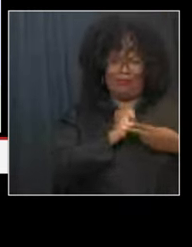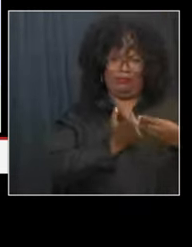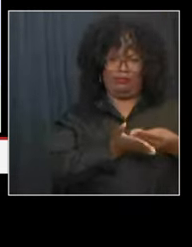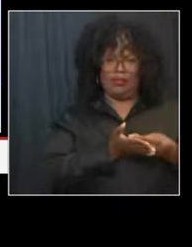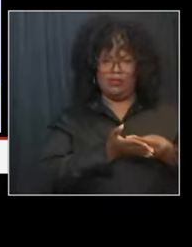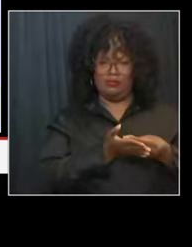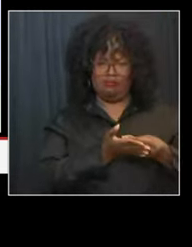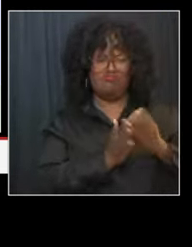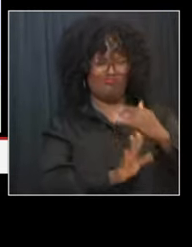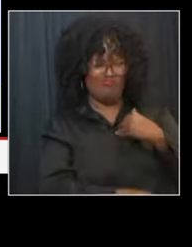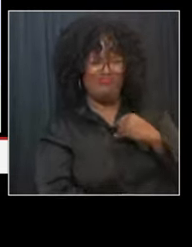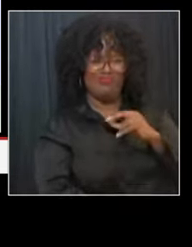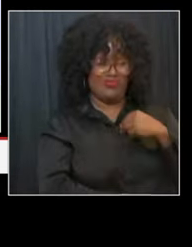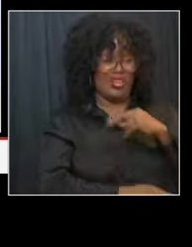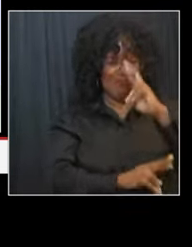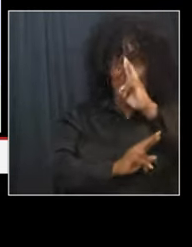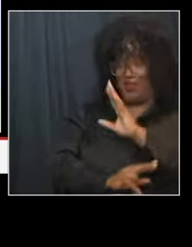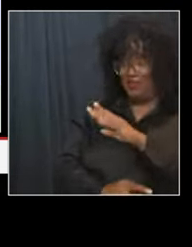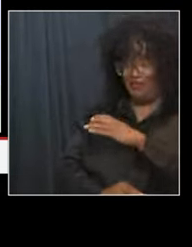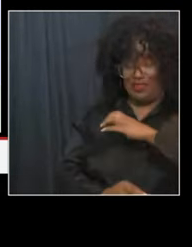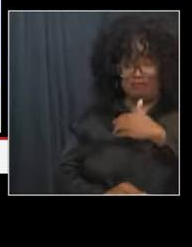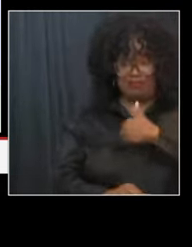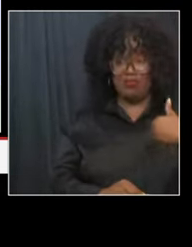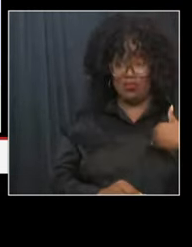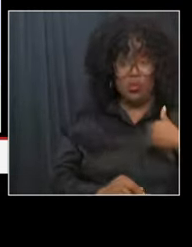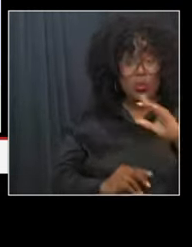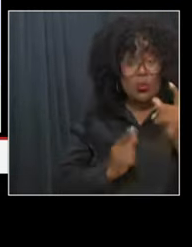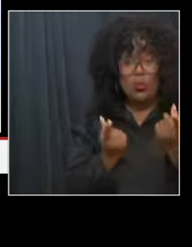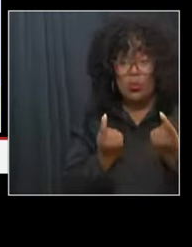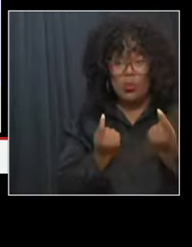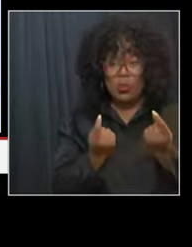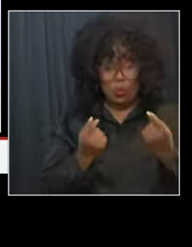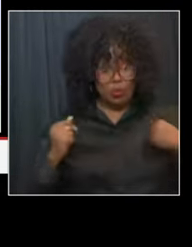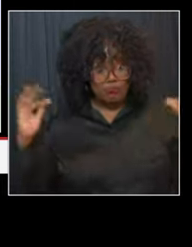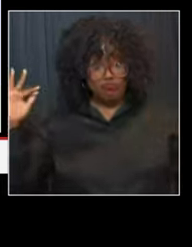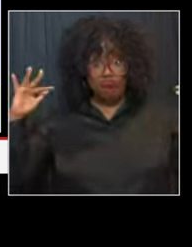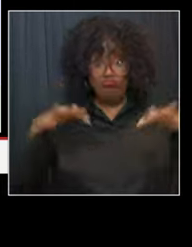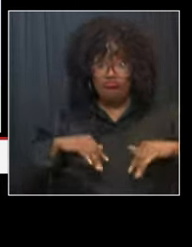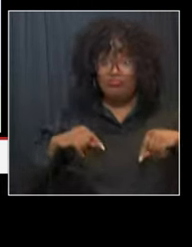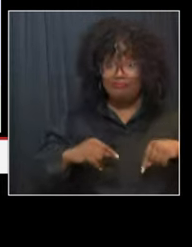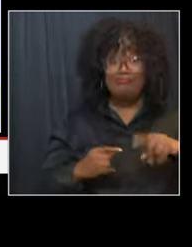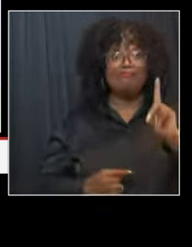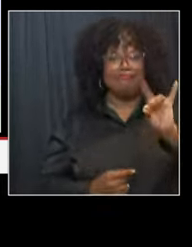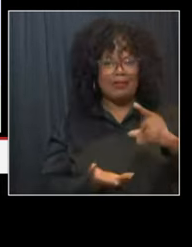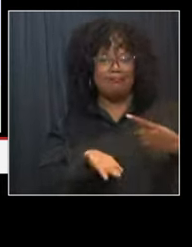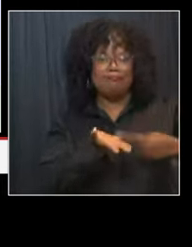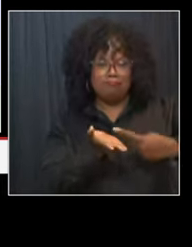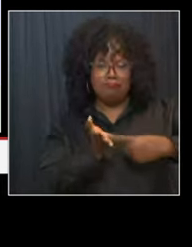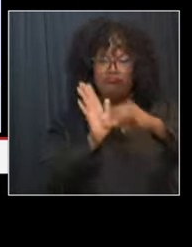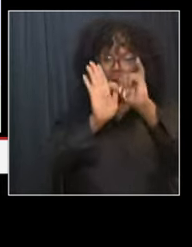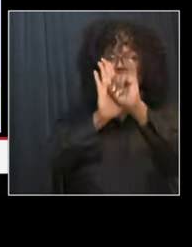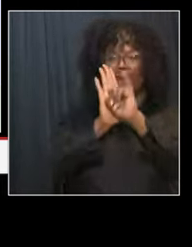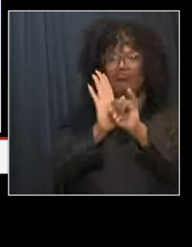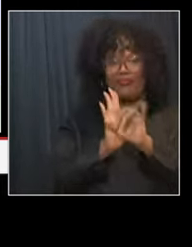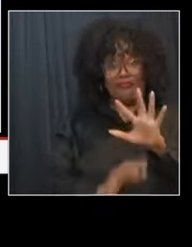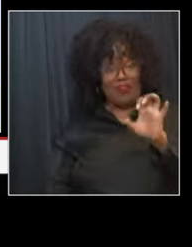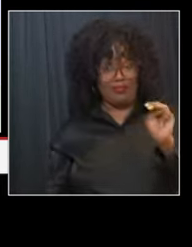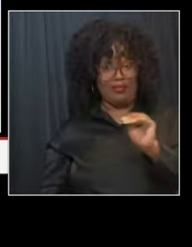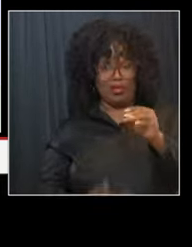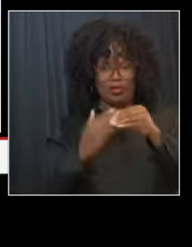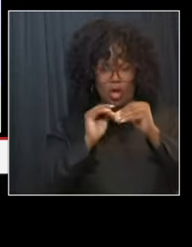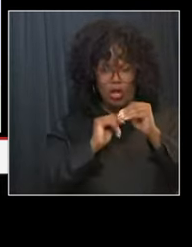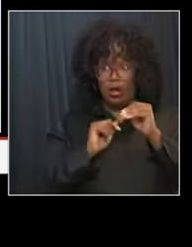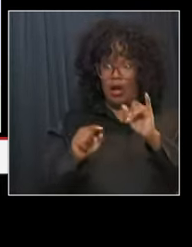last year when we were here, we identified $500 million worth of cuts to our budget. The council added over $1 billion